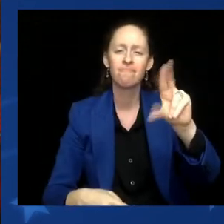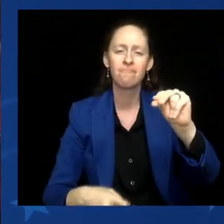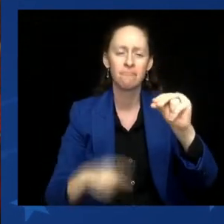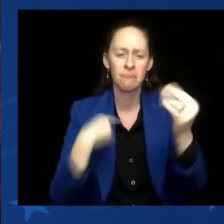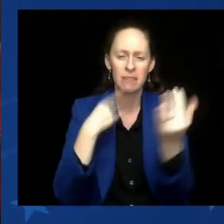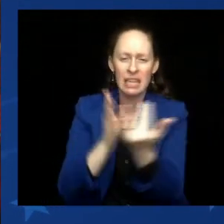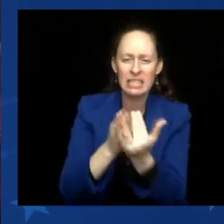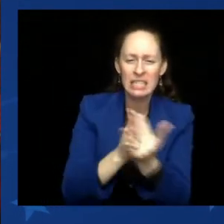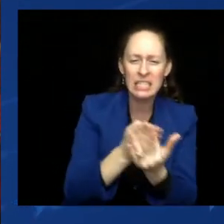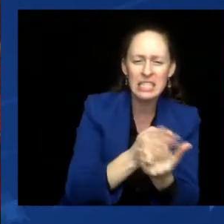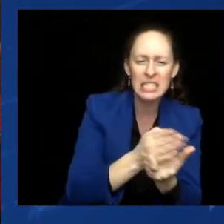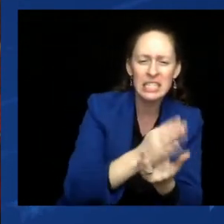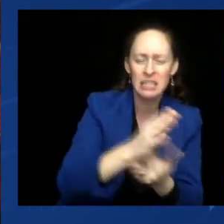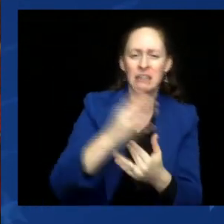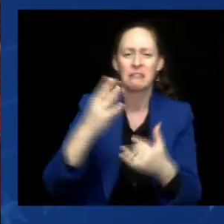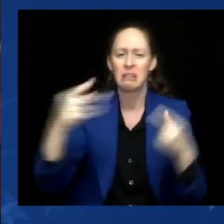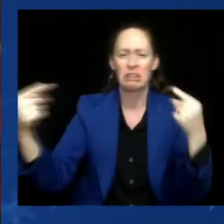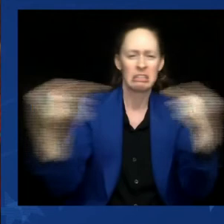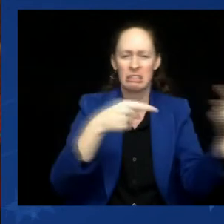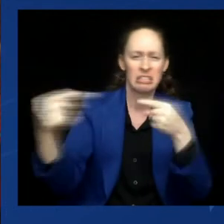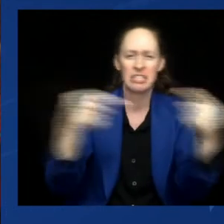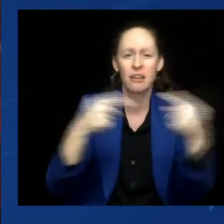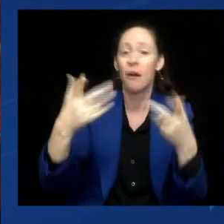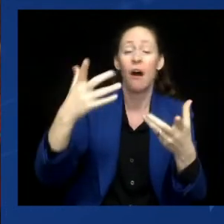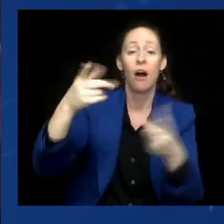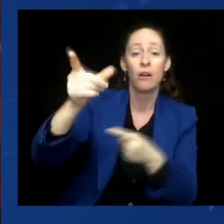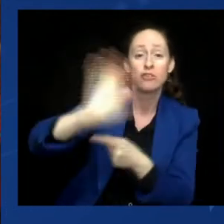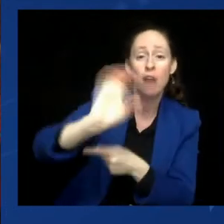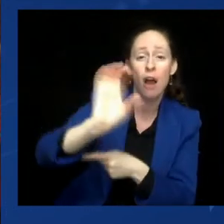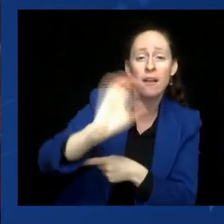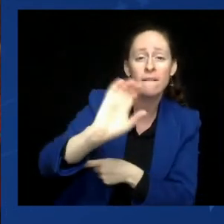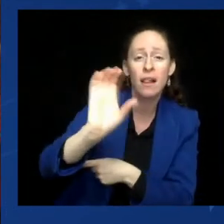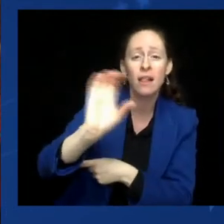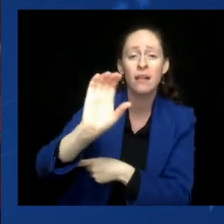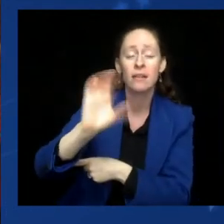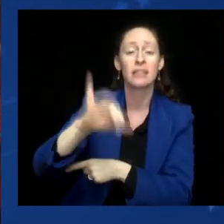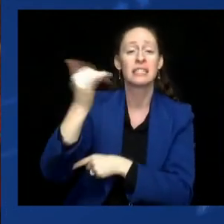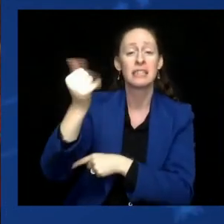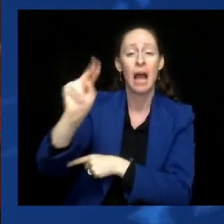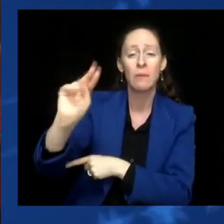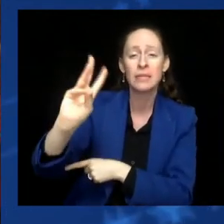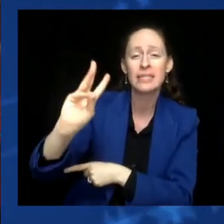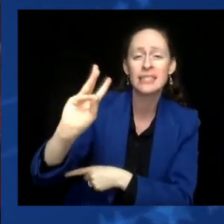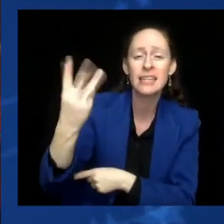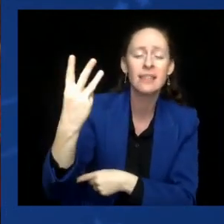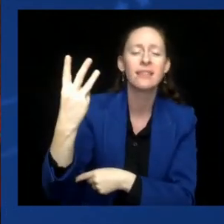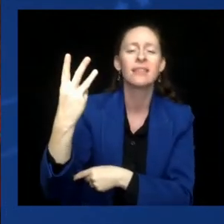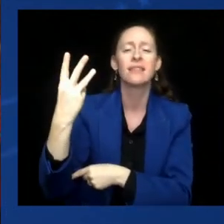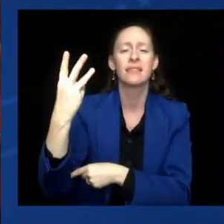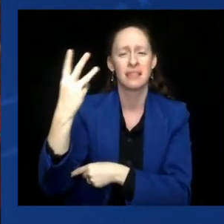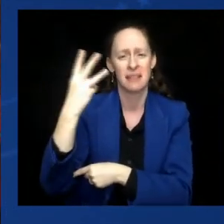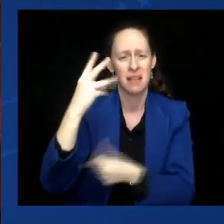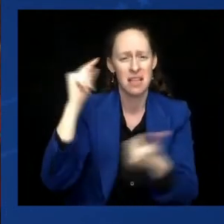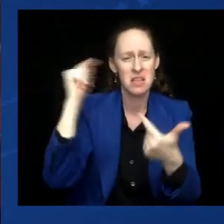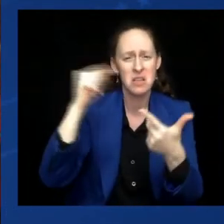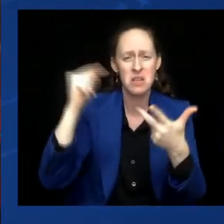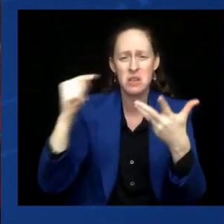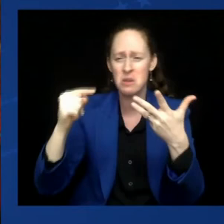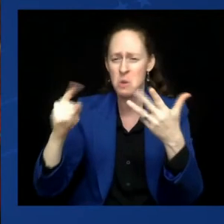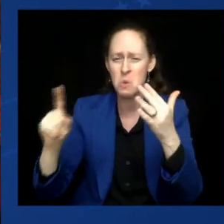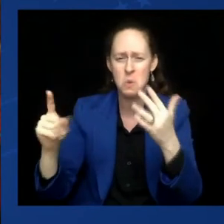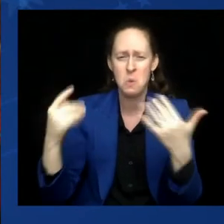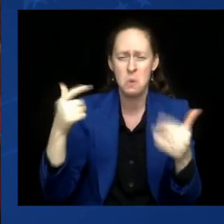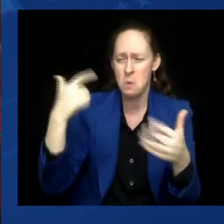the light. Light is now visible. Light that will guide us forward, not only in words, but